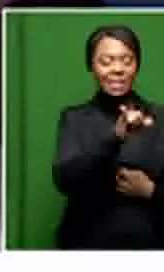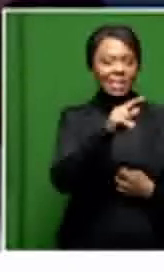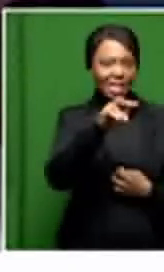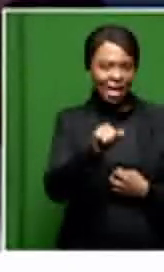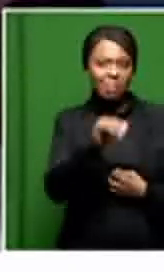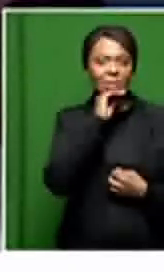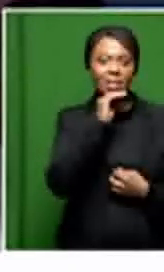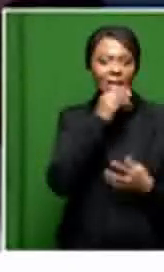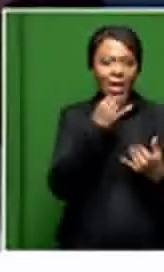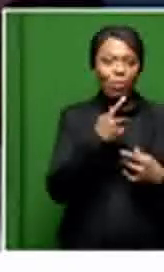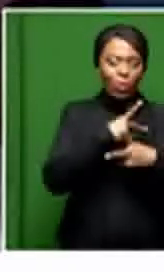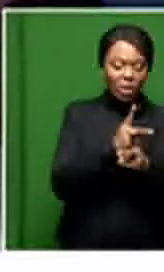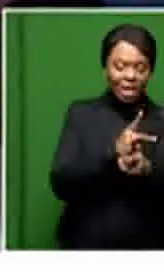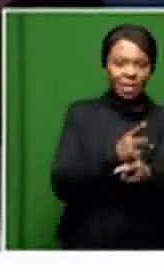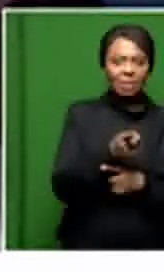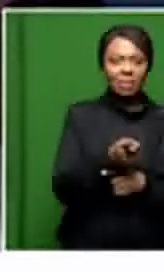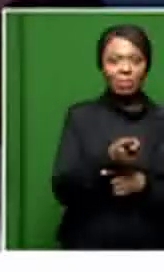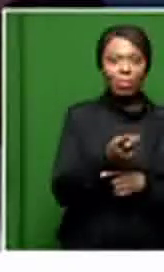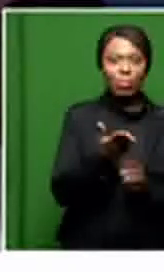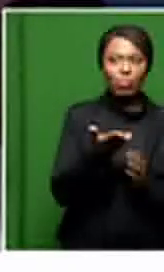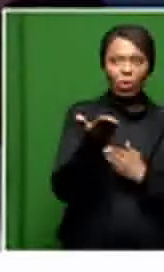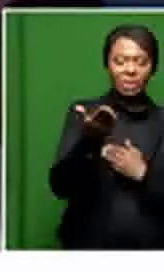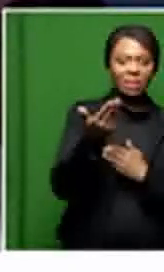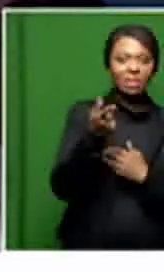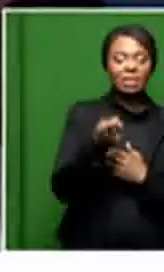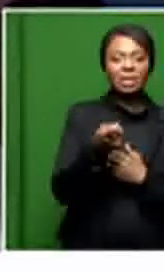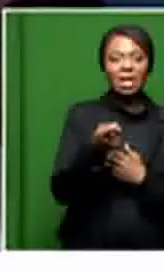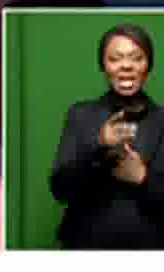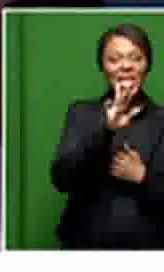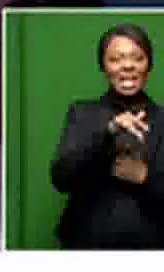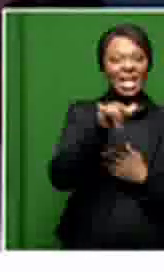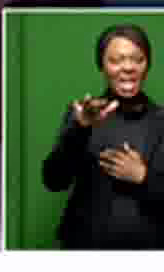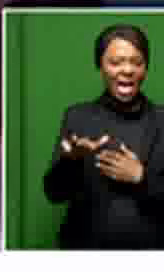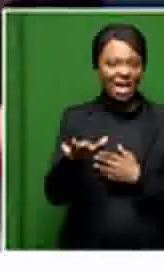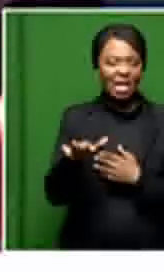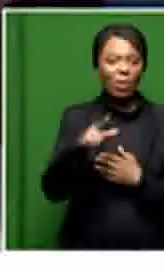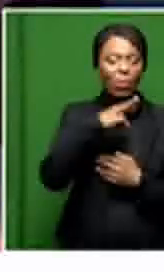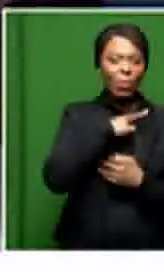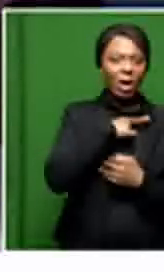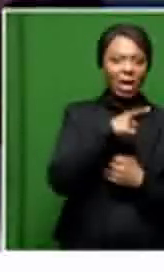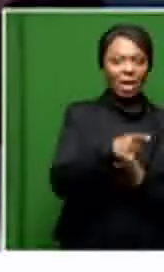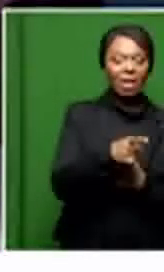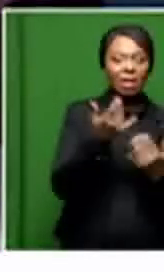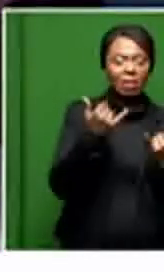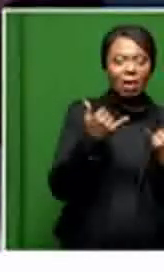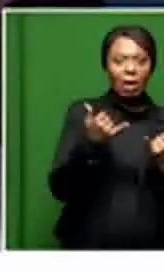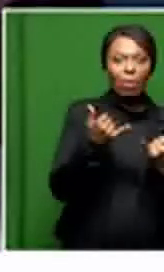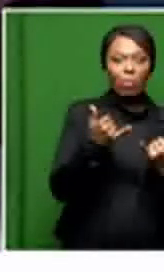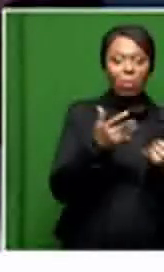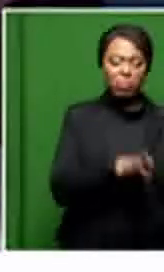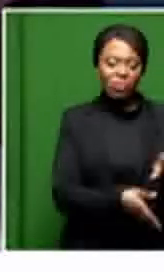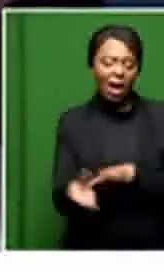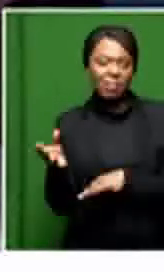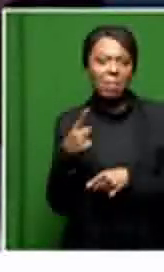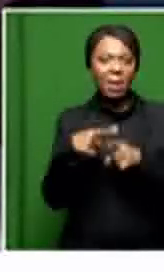of post-1994 is just rubbish, that there's a spine of rugby-playing Kolisis.